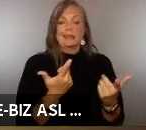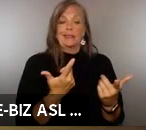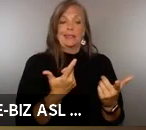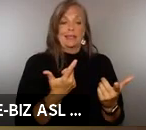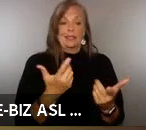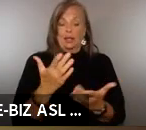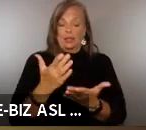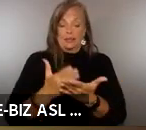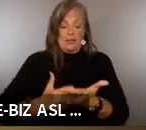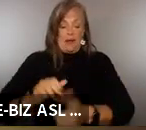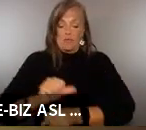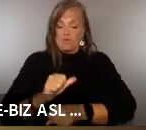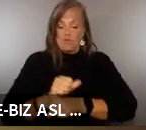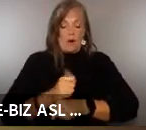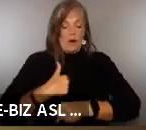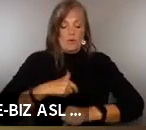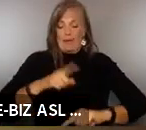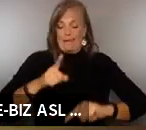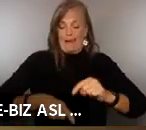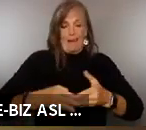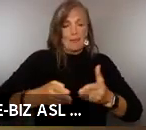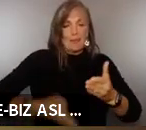not in the same room. Totally.